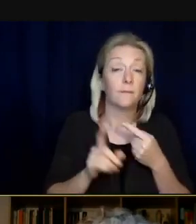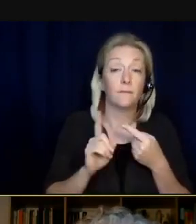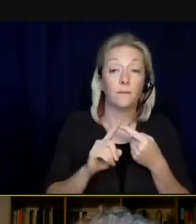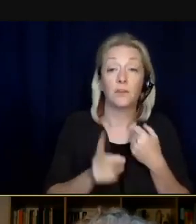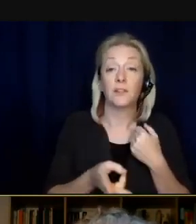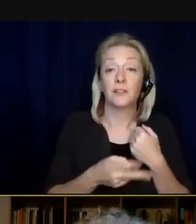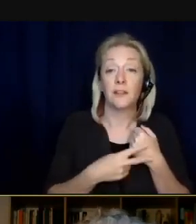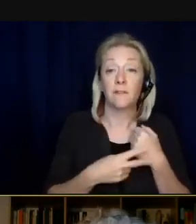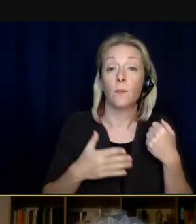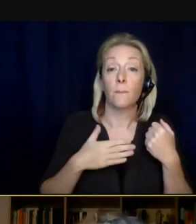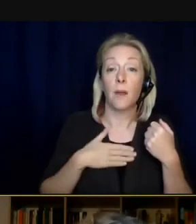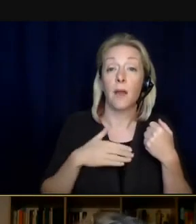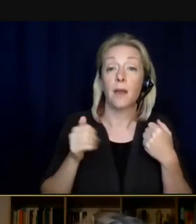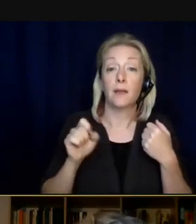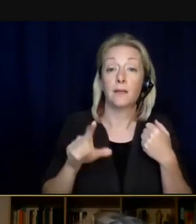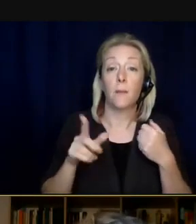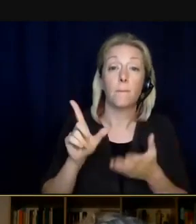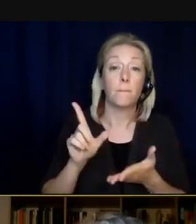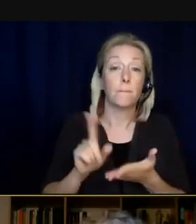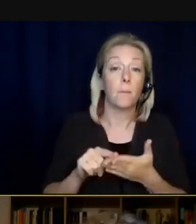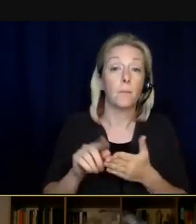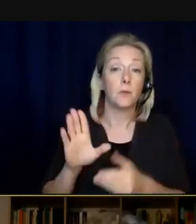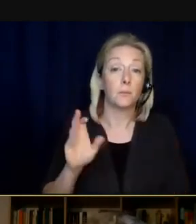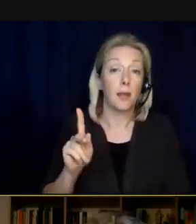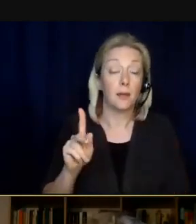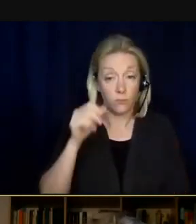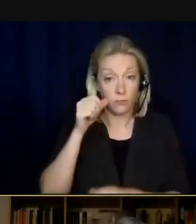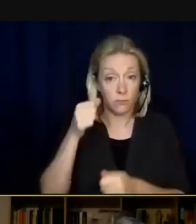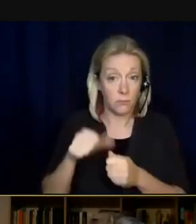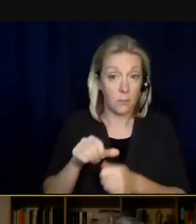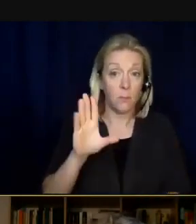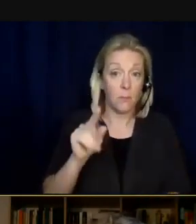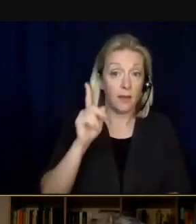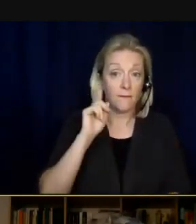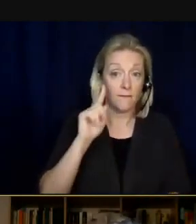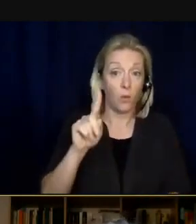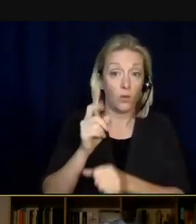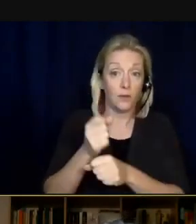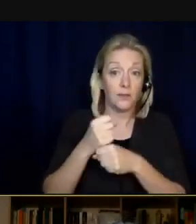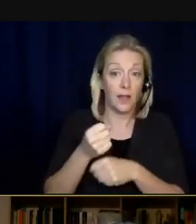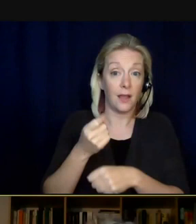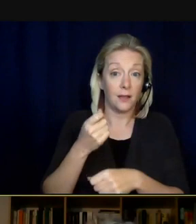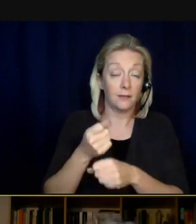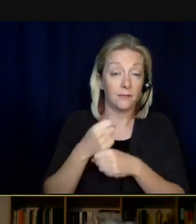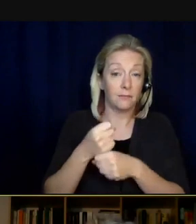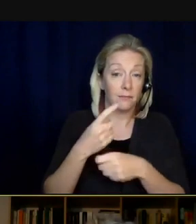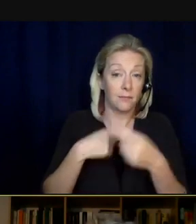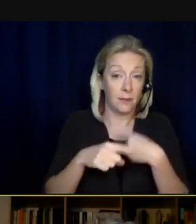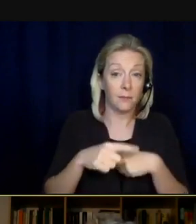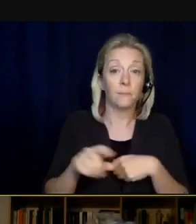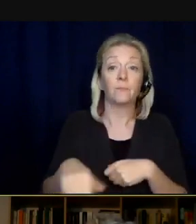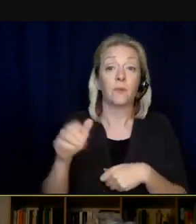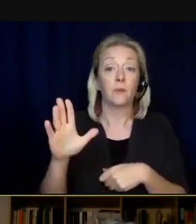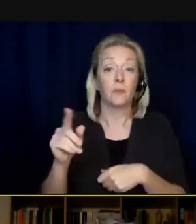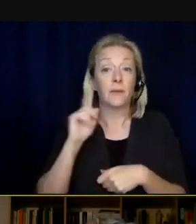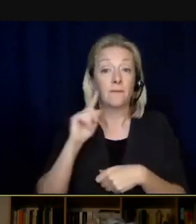your MyASL publisher bank. So remember we had a bank with a sign generator? And we also have banks with the